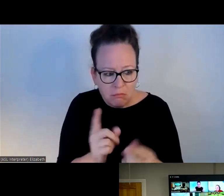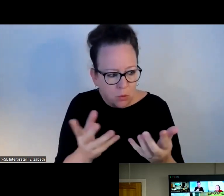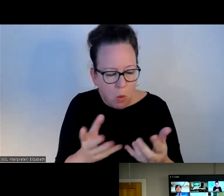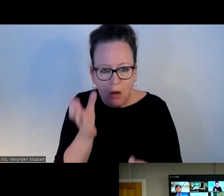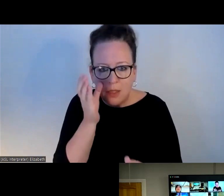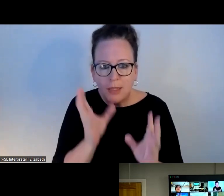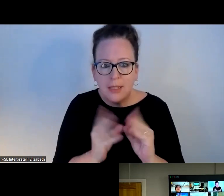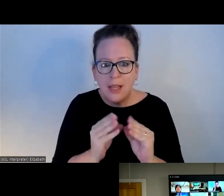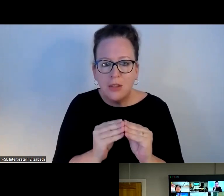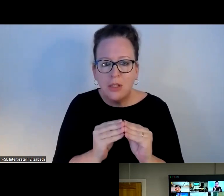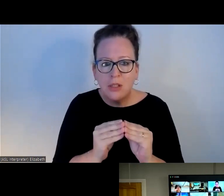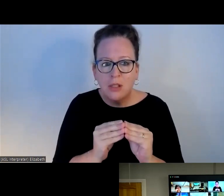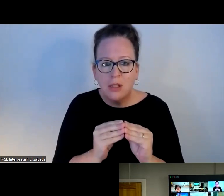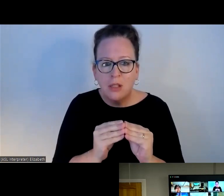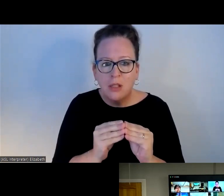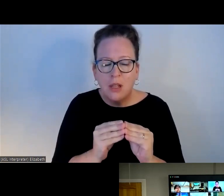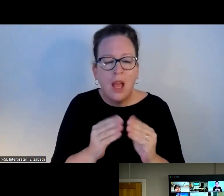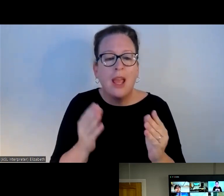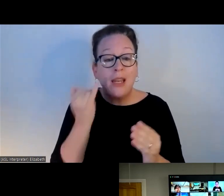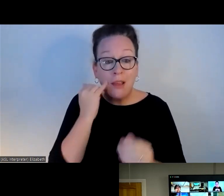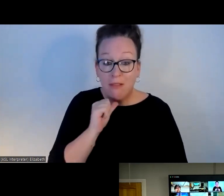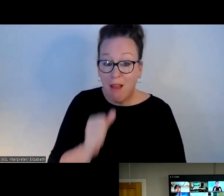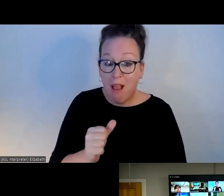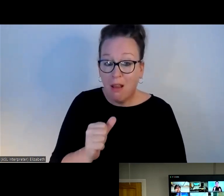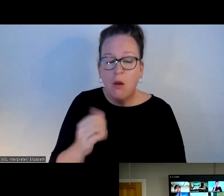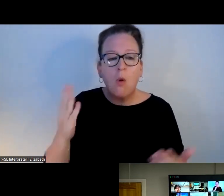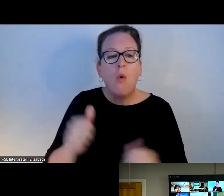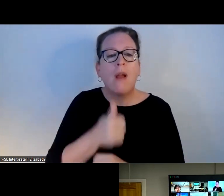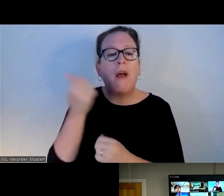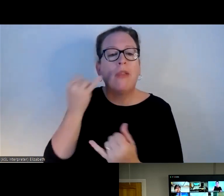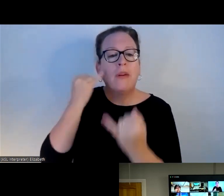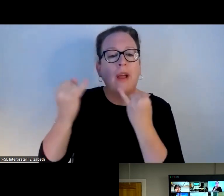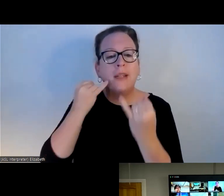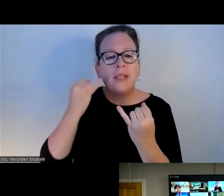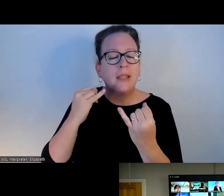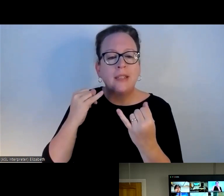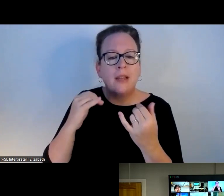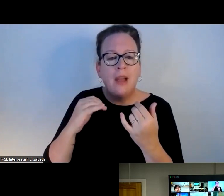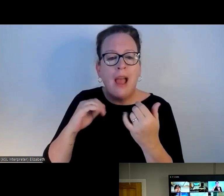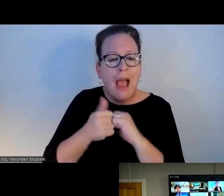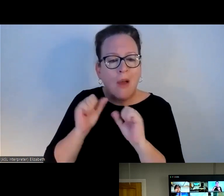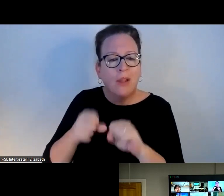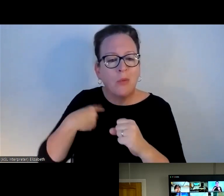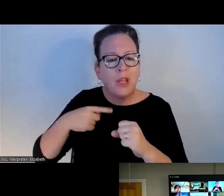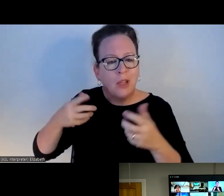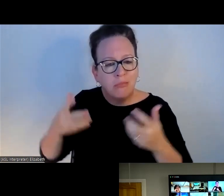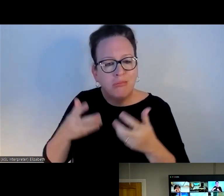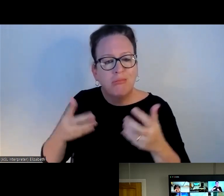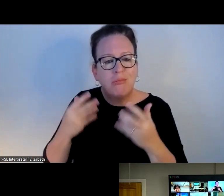And if not, what are other mechanisms or ideas that you have to bring to the table about how the conversation can be structured?